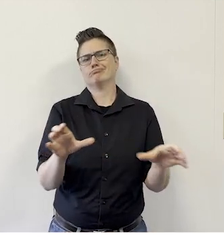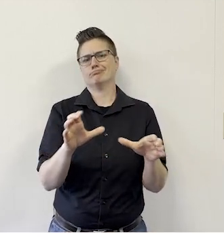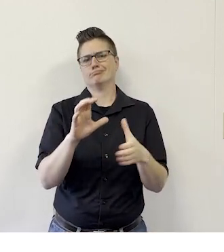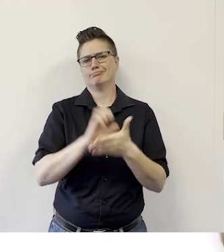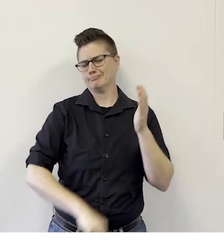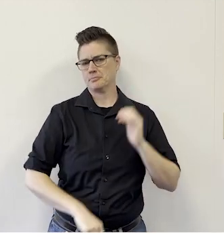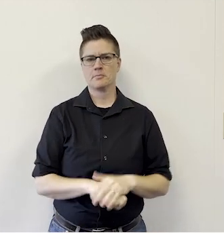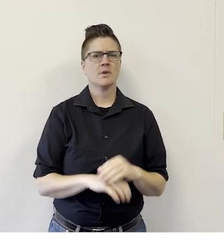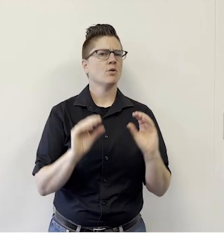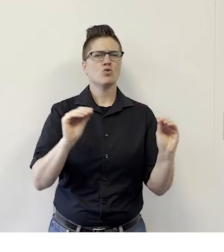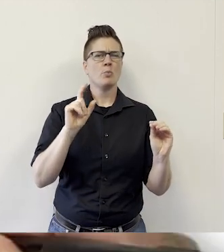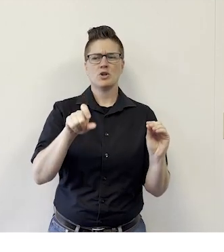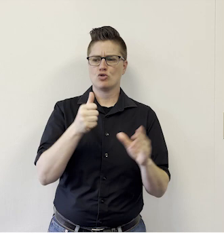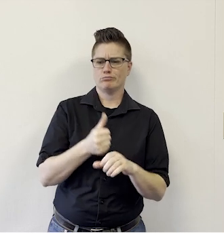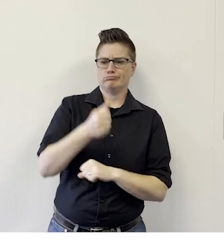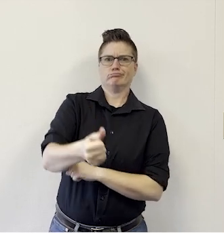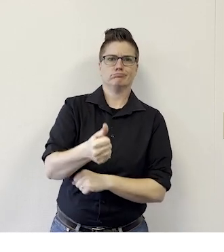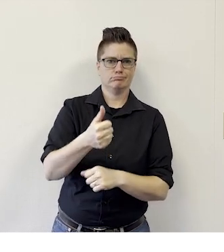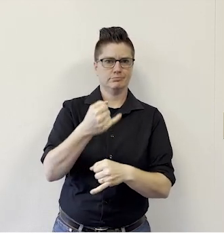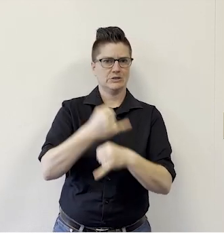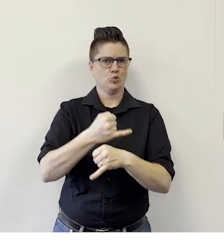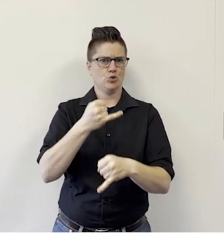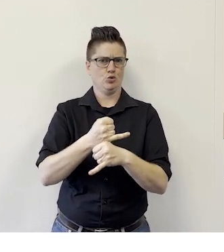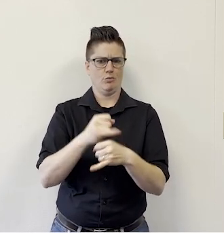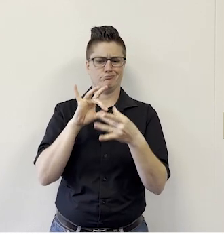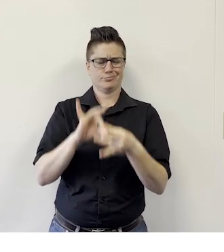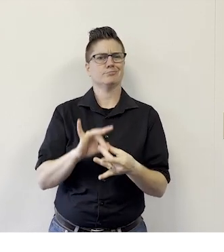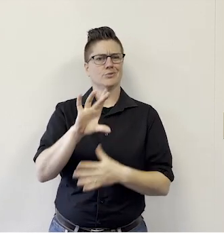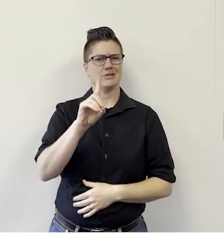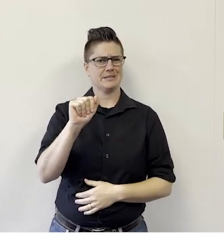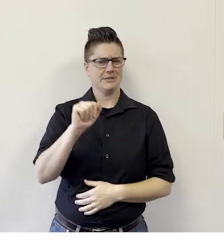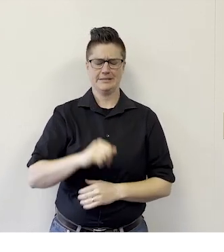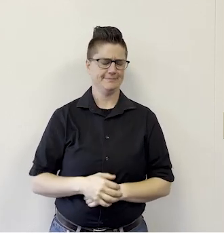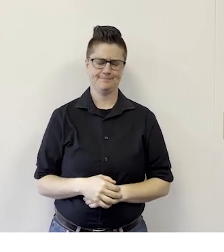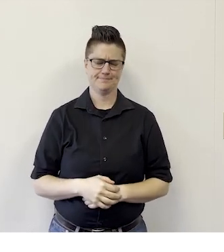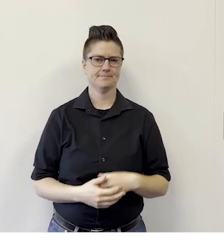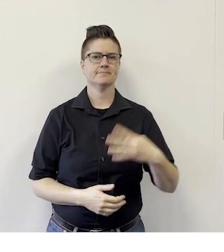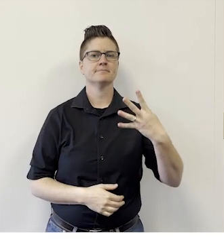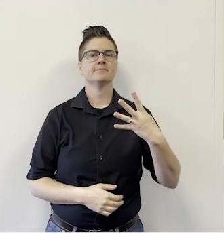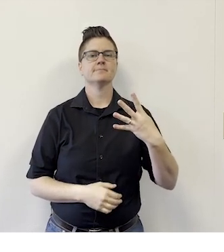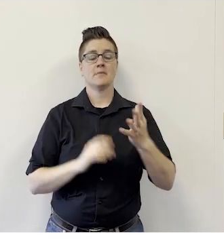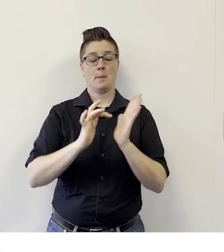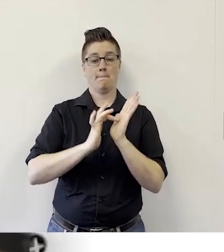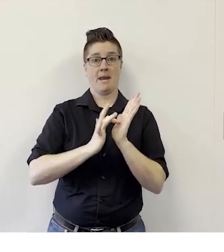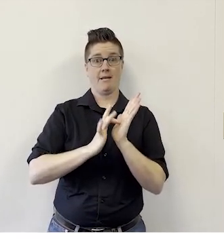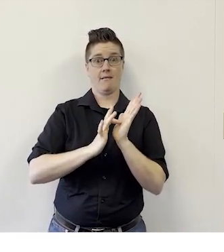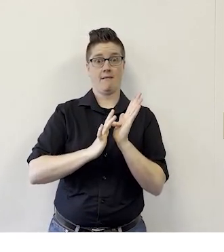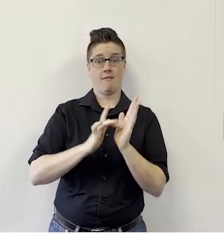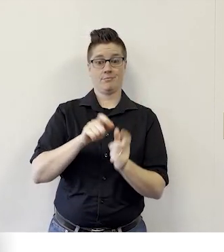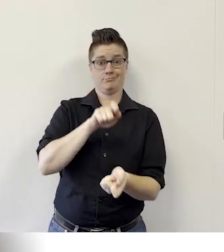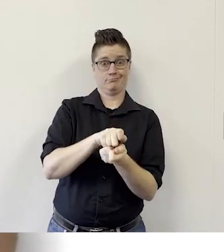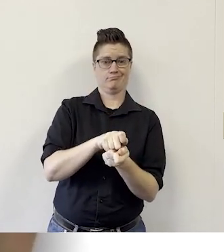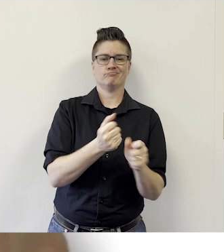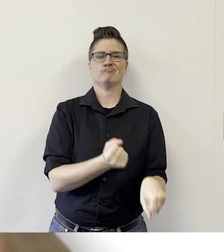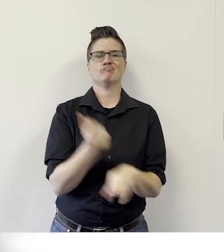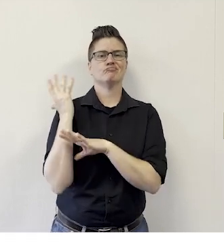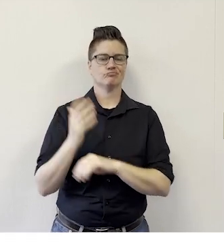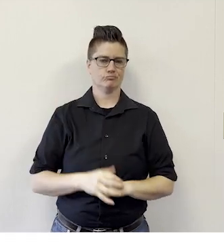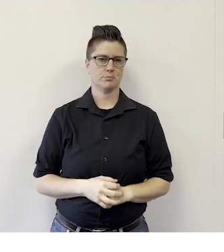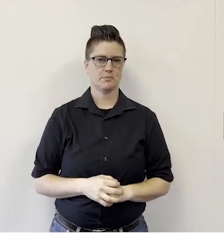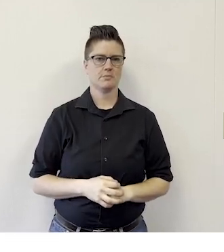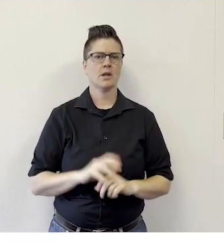De-institutionalization. No one should be institutionalized because of a disability. 4.